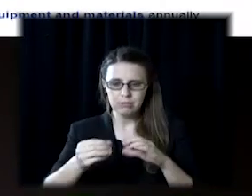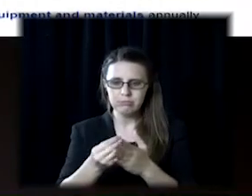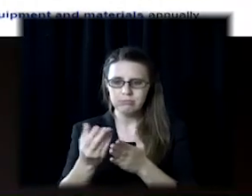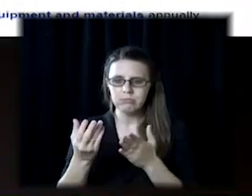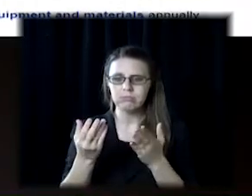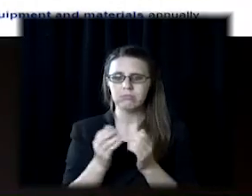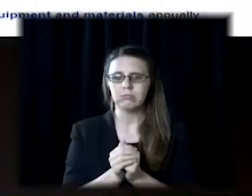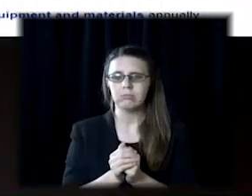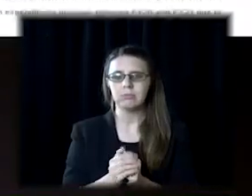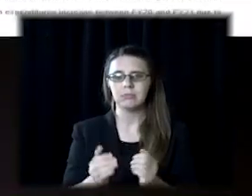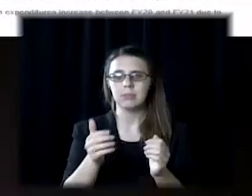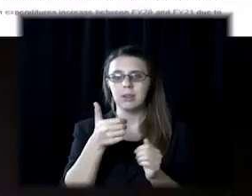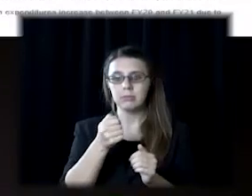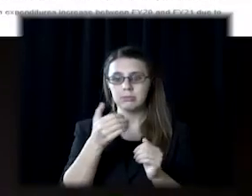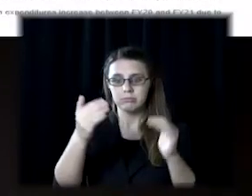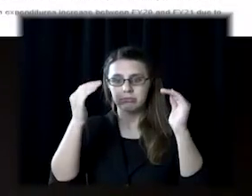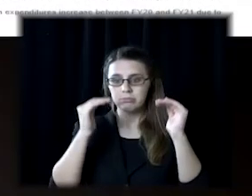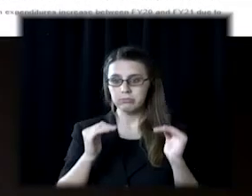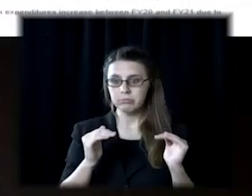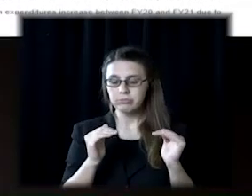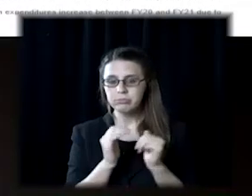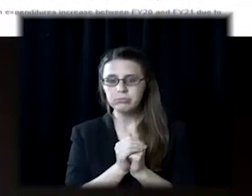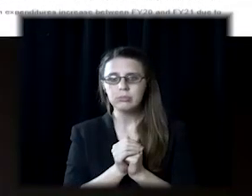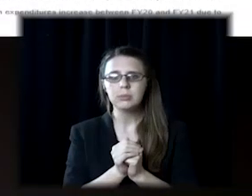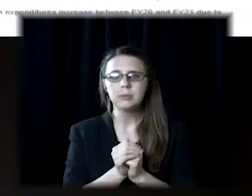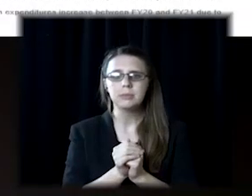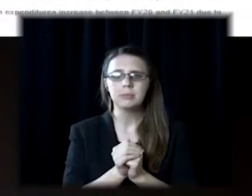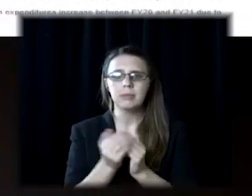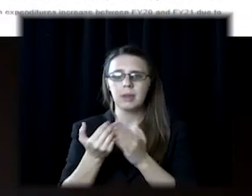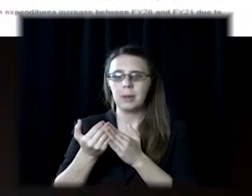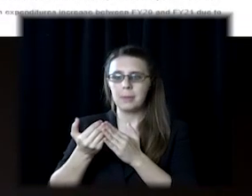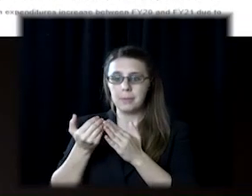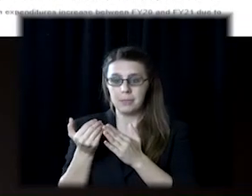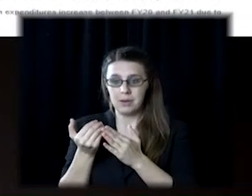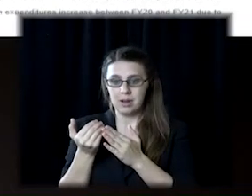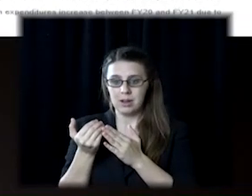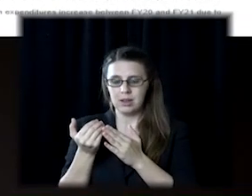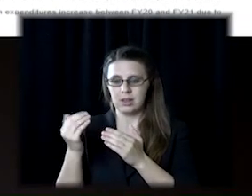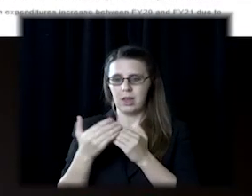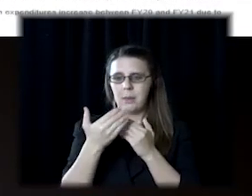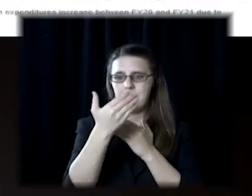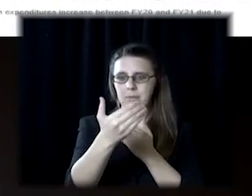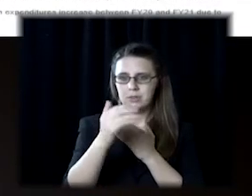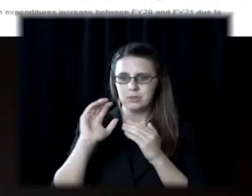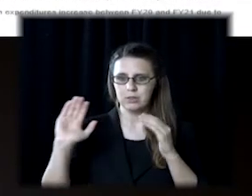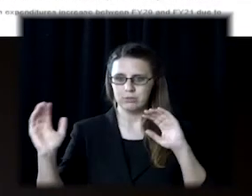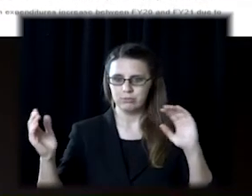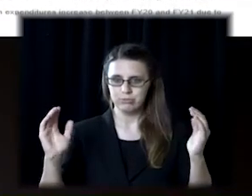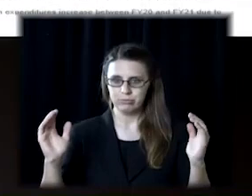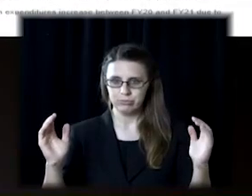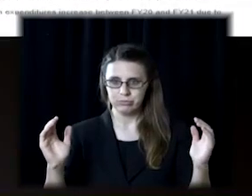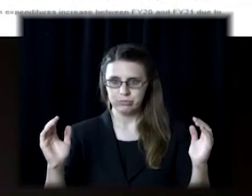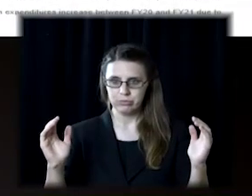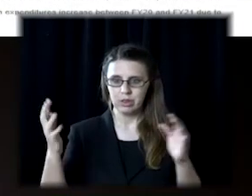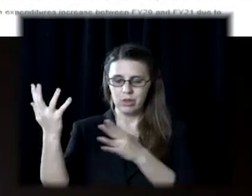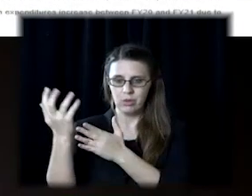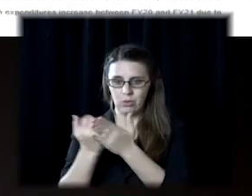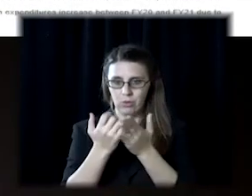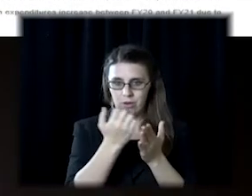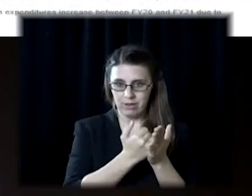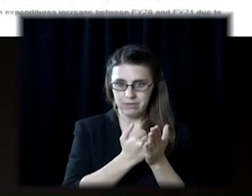The next slide shows pre and post measures, own revenues, and own expenditures.